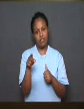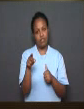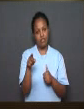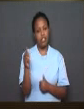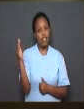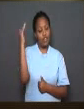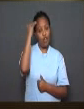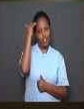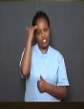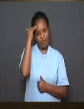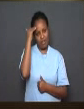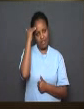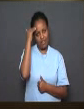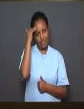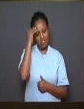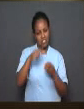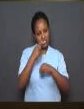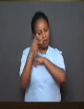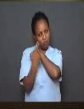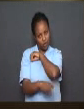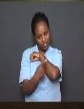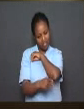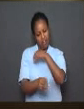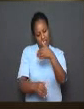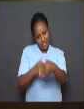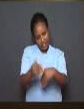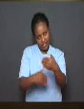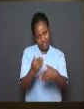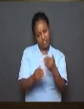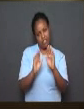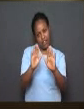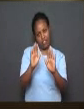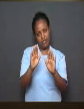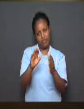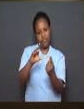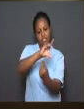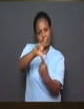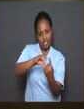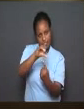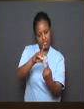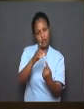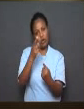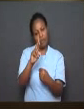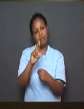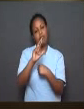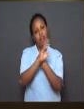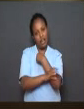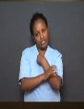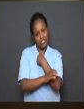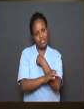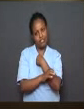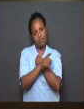practice becoming knowledgeable about the political processes of your region and